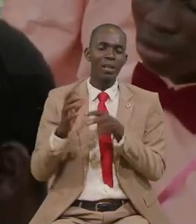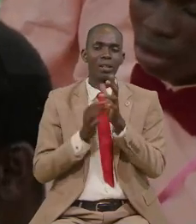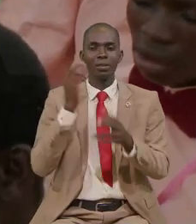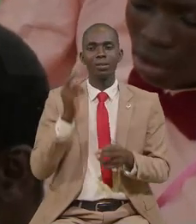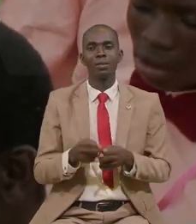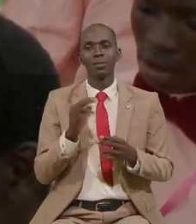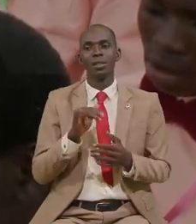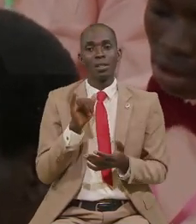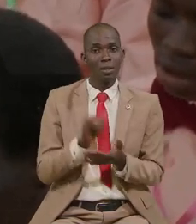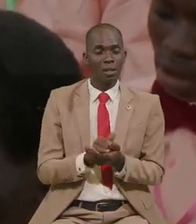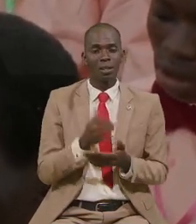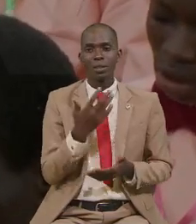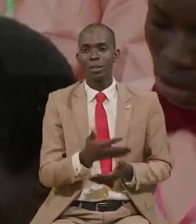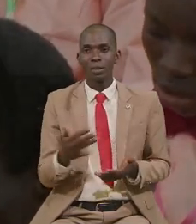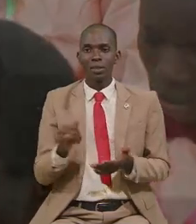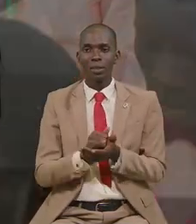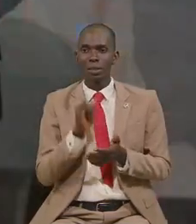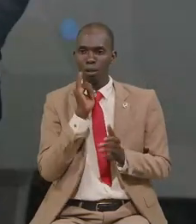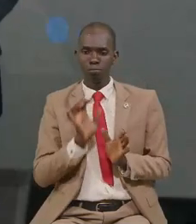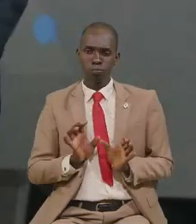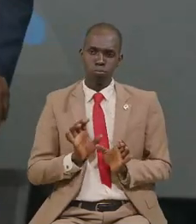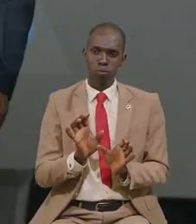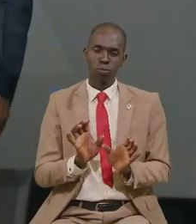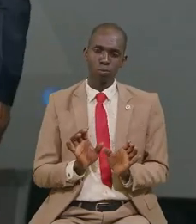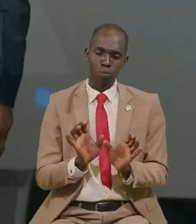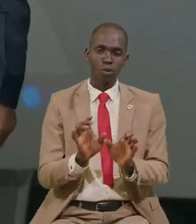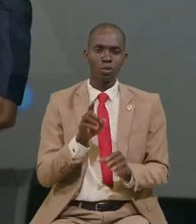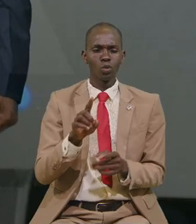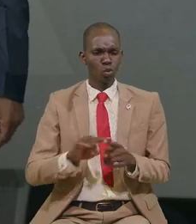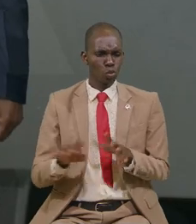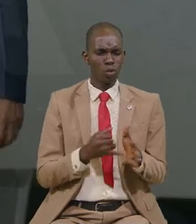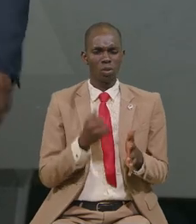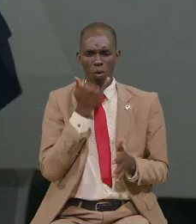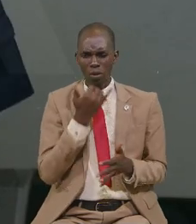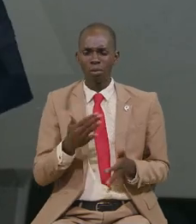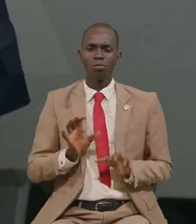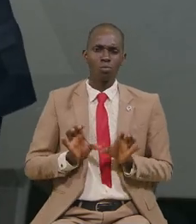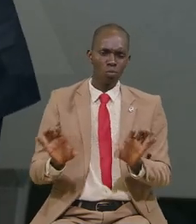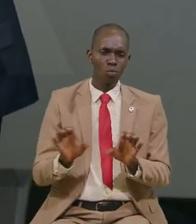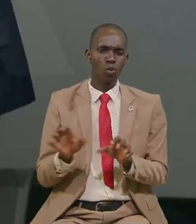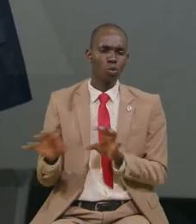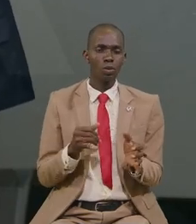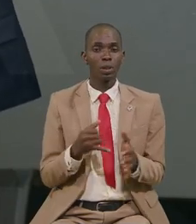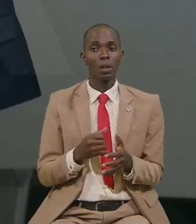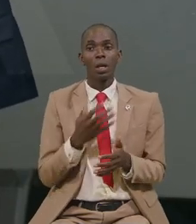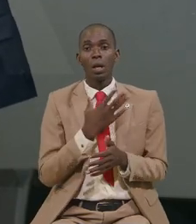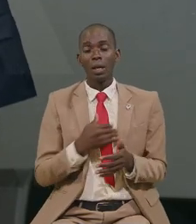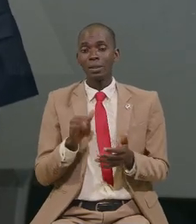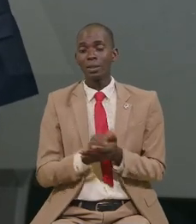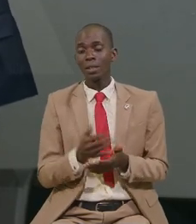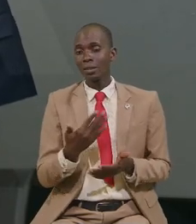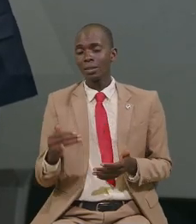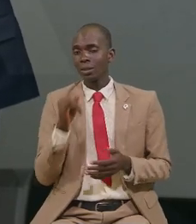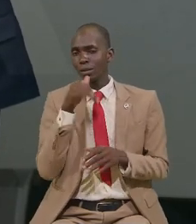That thing that is pushing you, pushing you, pushing, do it, do it, do it. And it's sending you to the